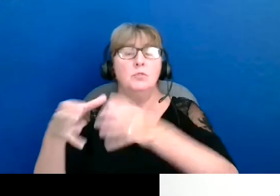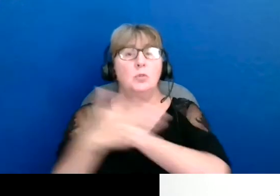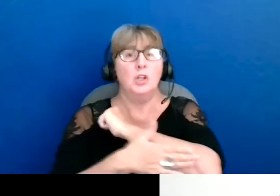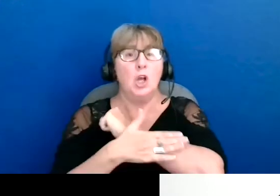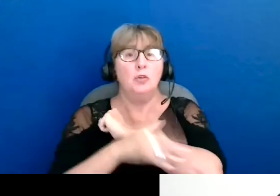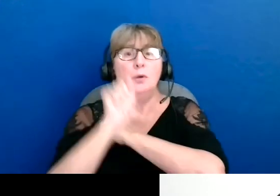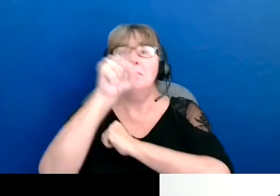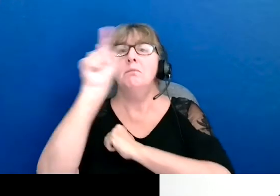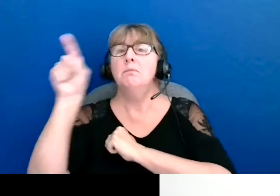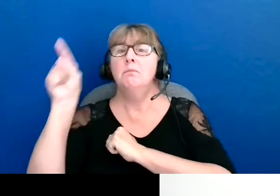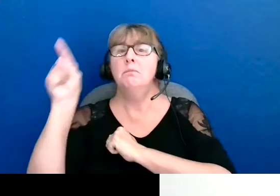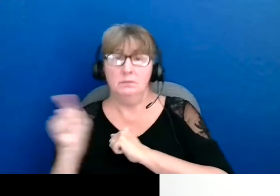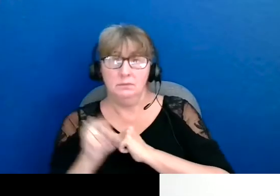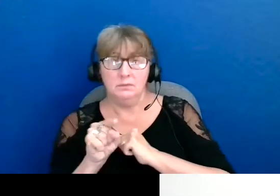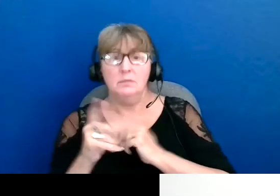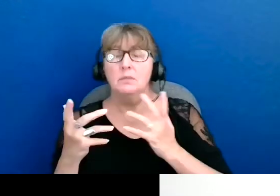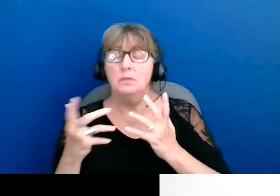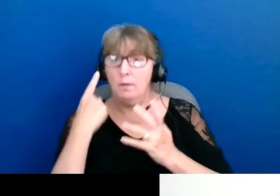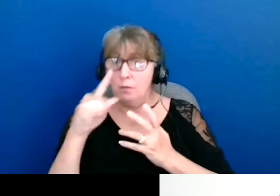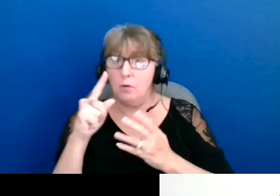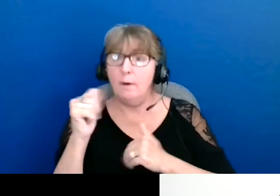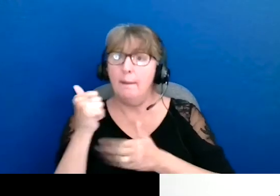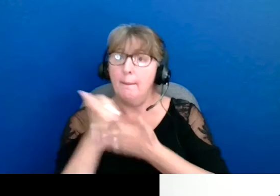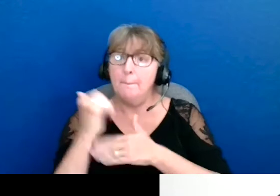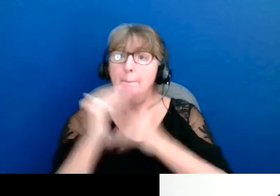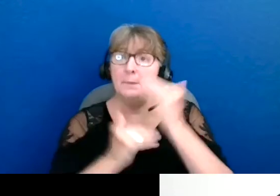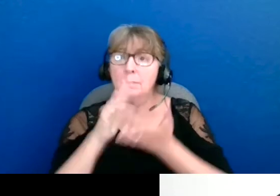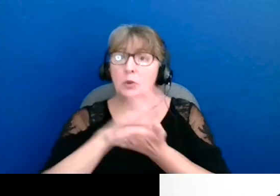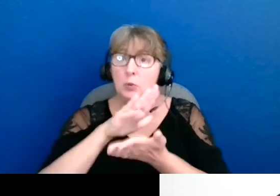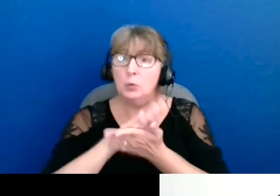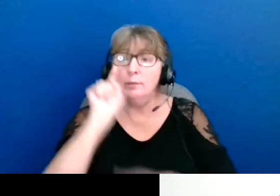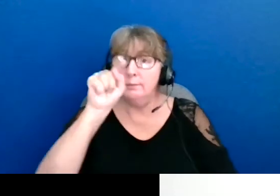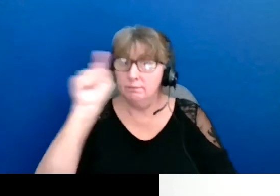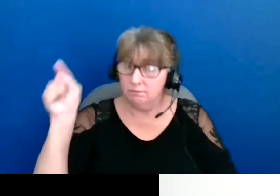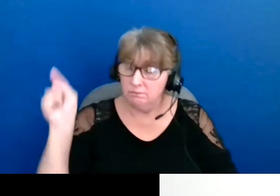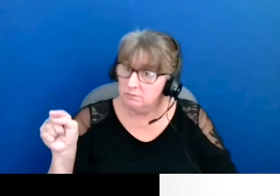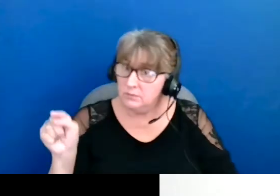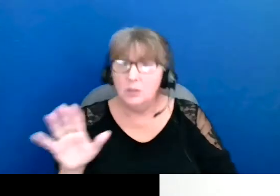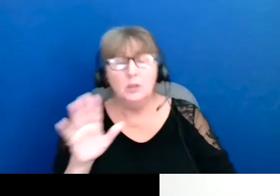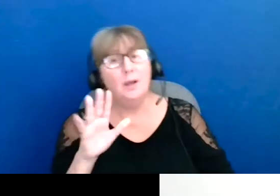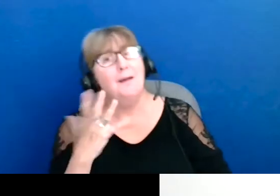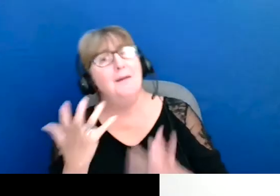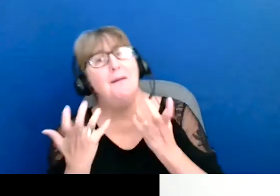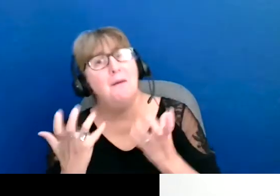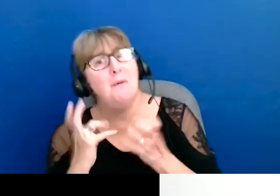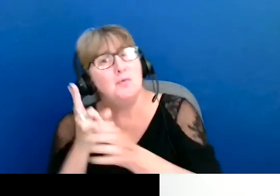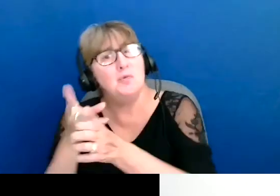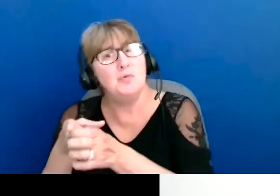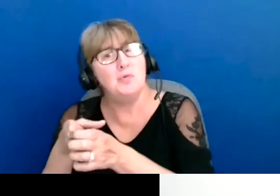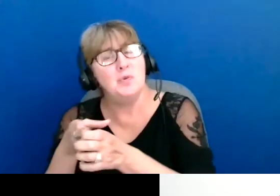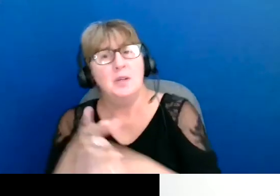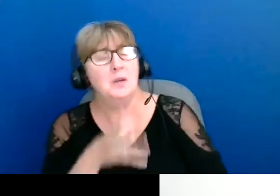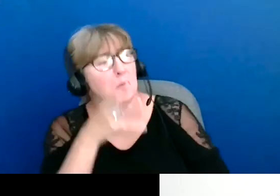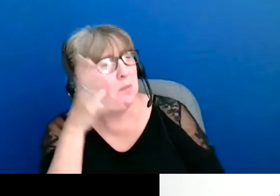one of these trips. So I went to my parents and I told my parents, there's this amazing program that takes high